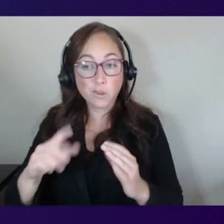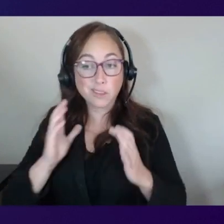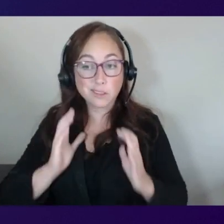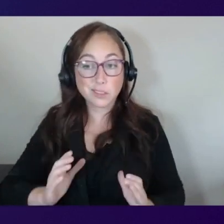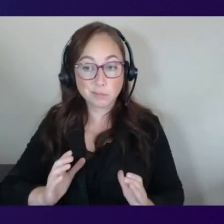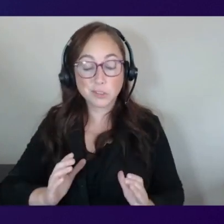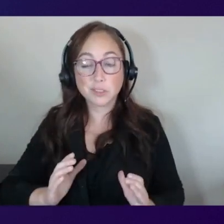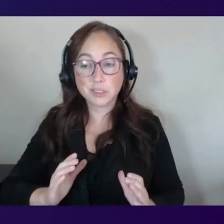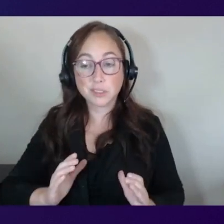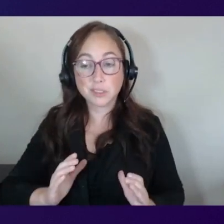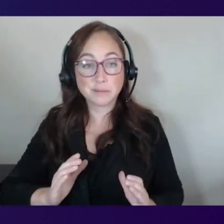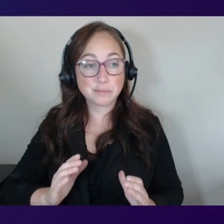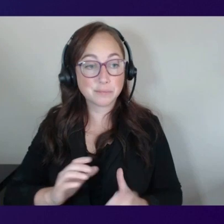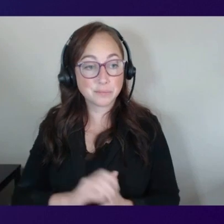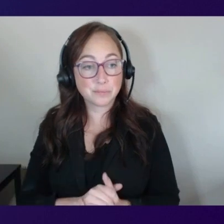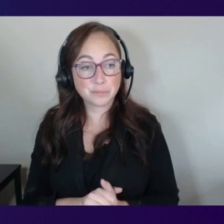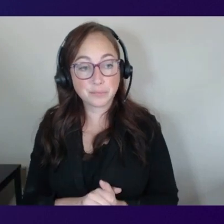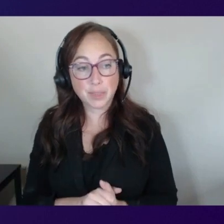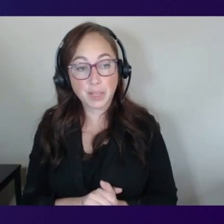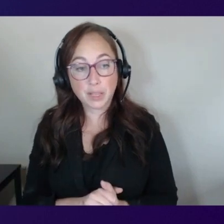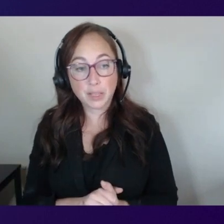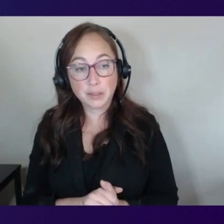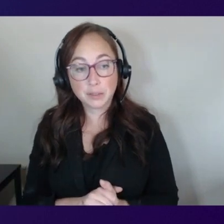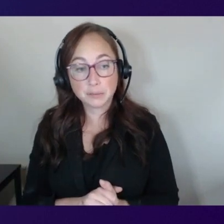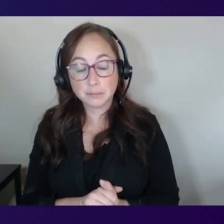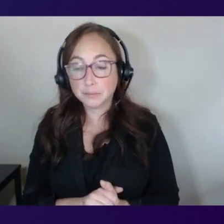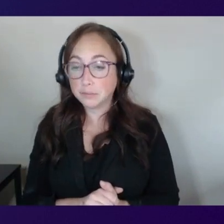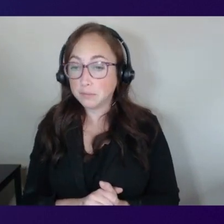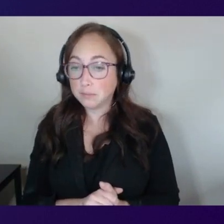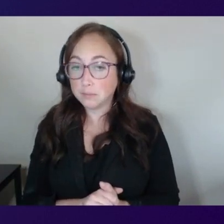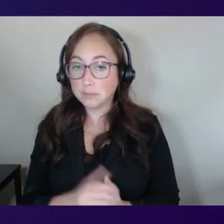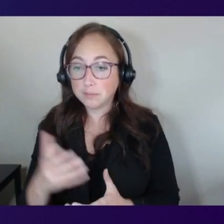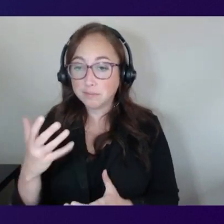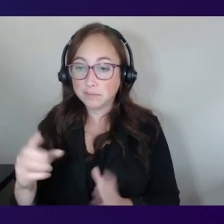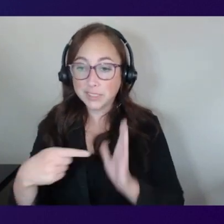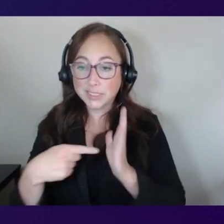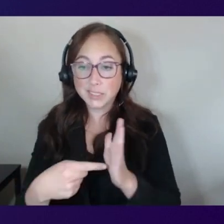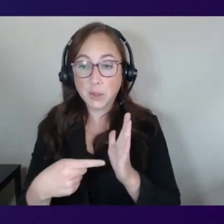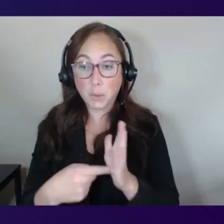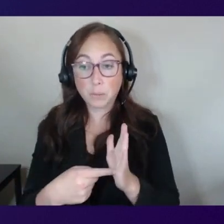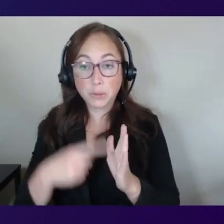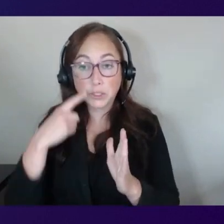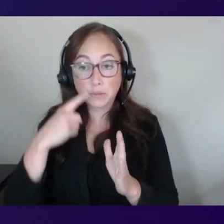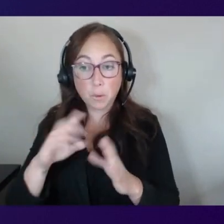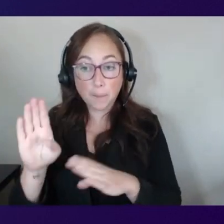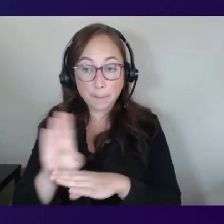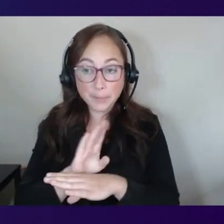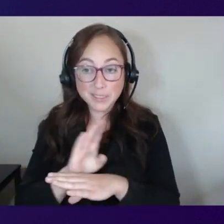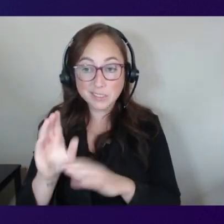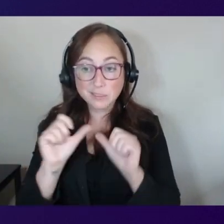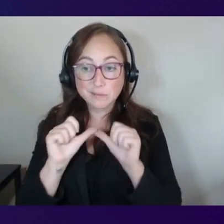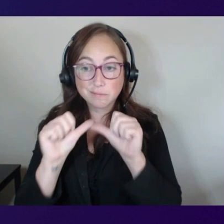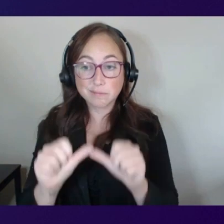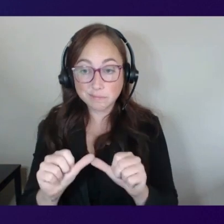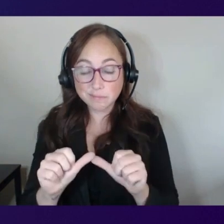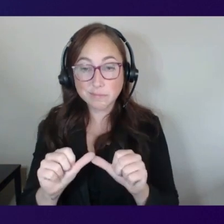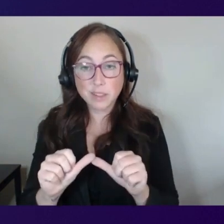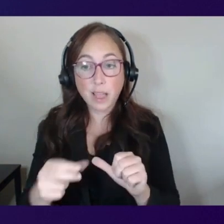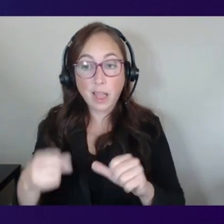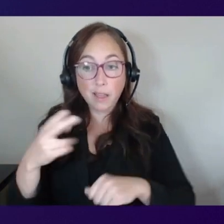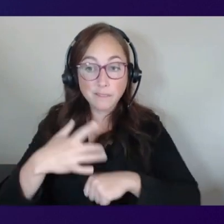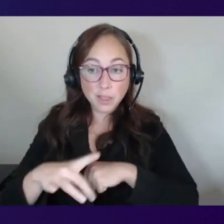customer along their journey. The kind of examples of business continuity, high availability, data